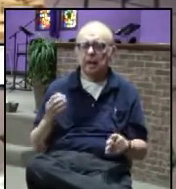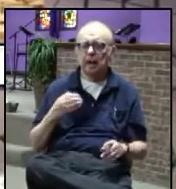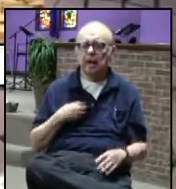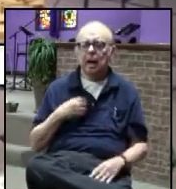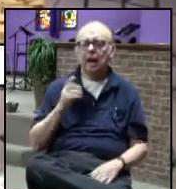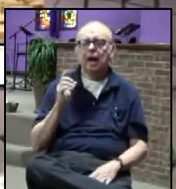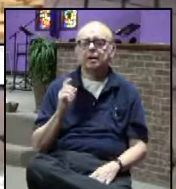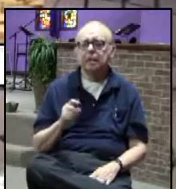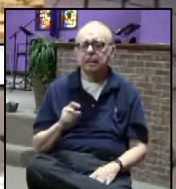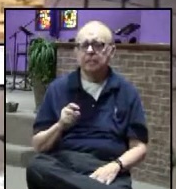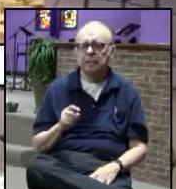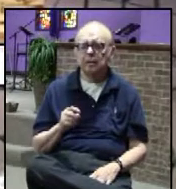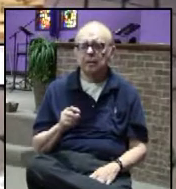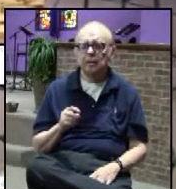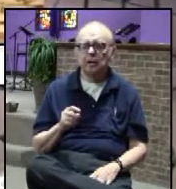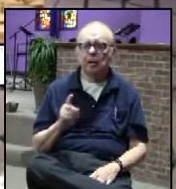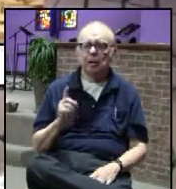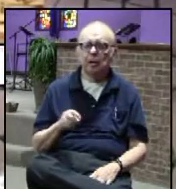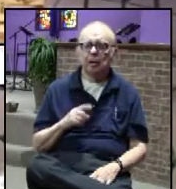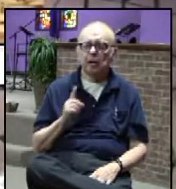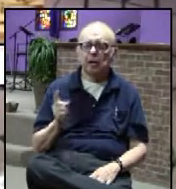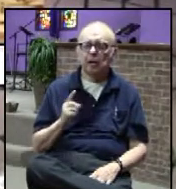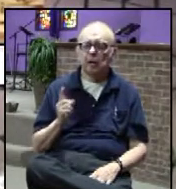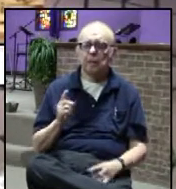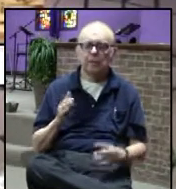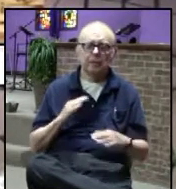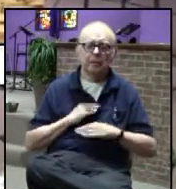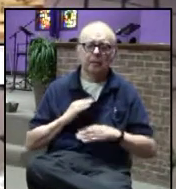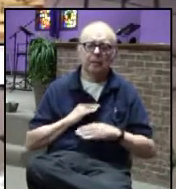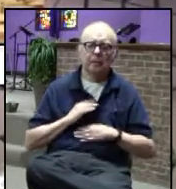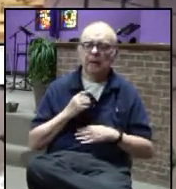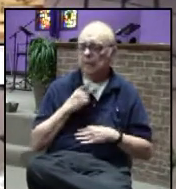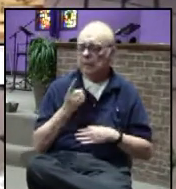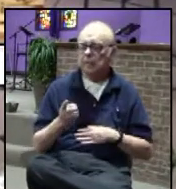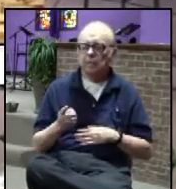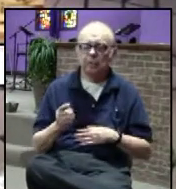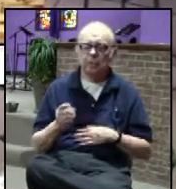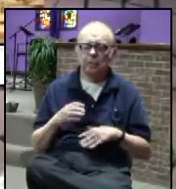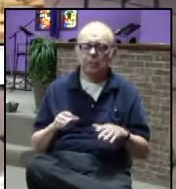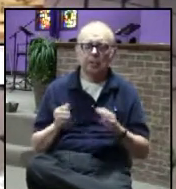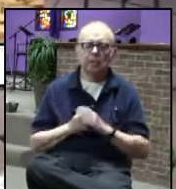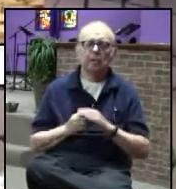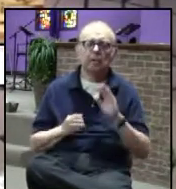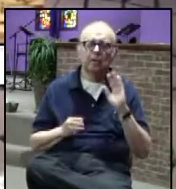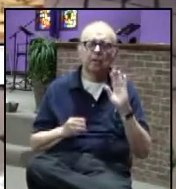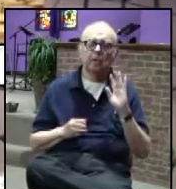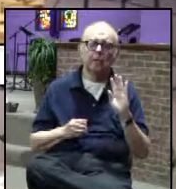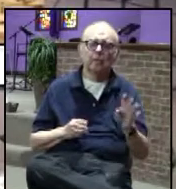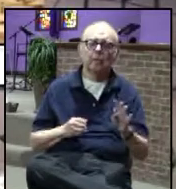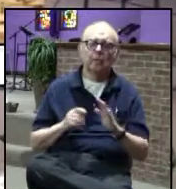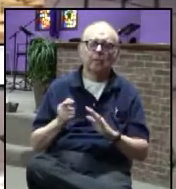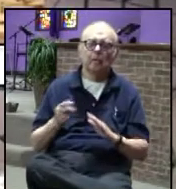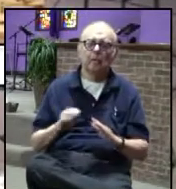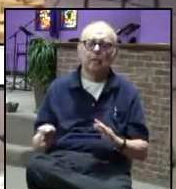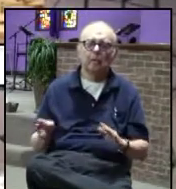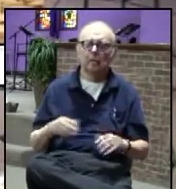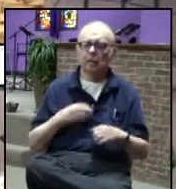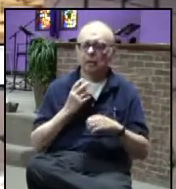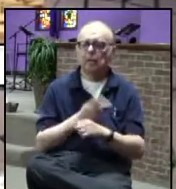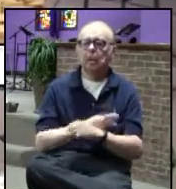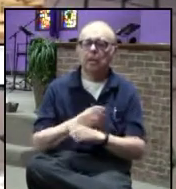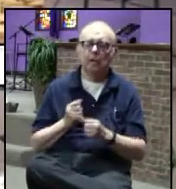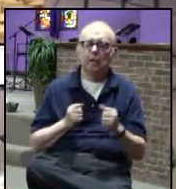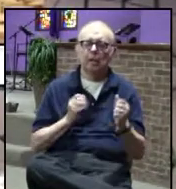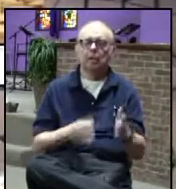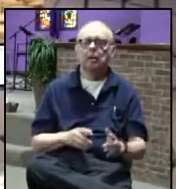need. Needs were always met. And so what he says in Acts chapter 4, verses 33 and 34, and with great power the apostles